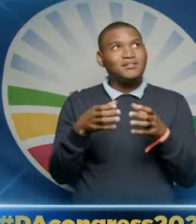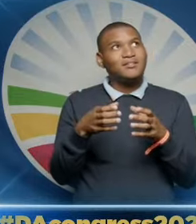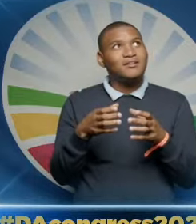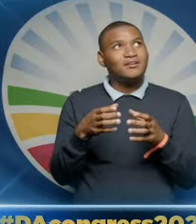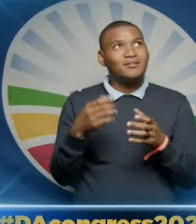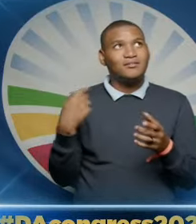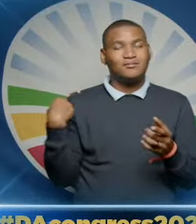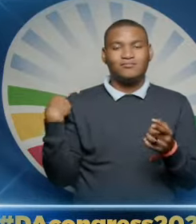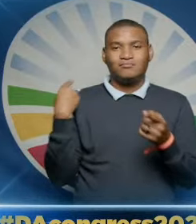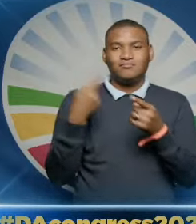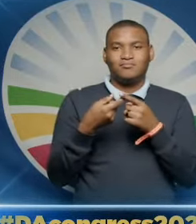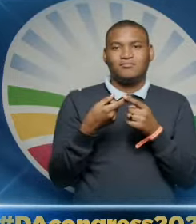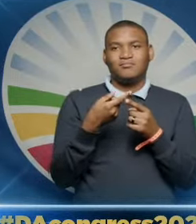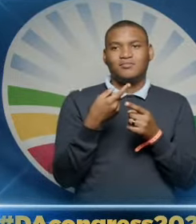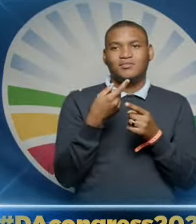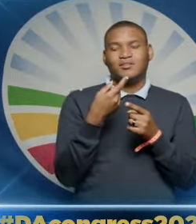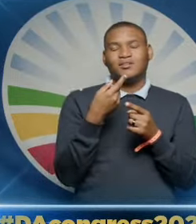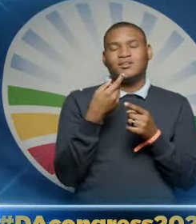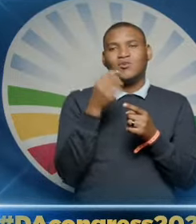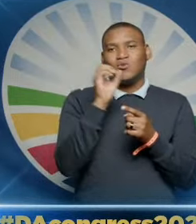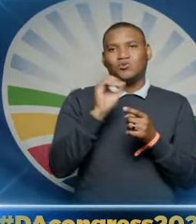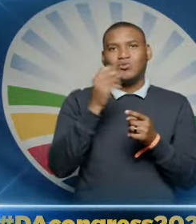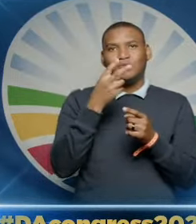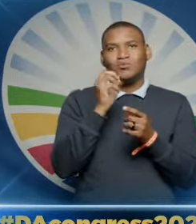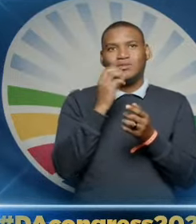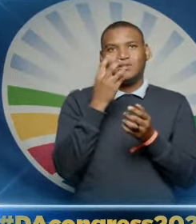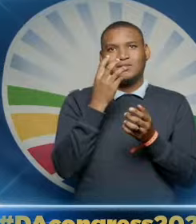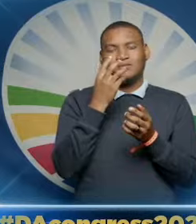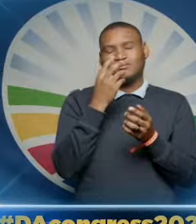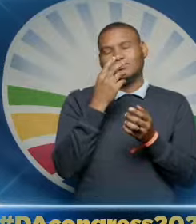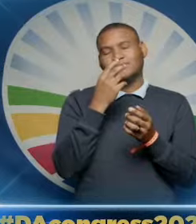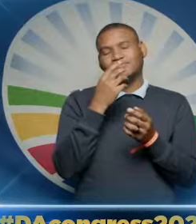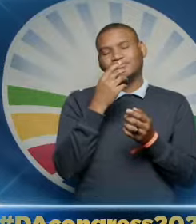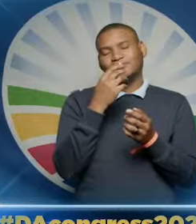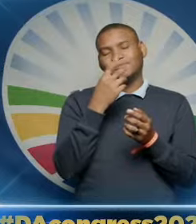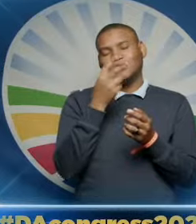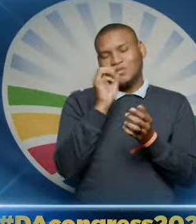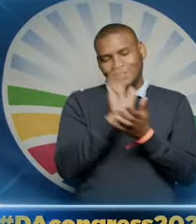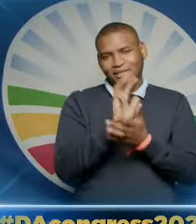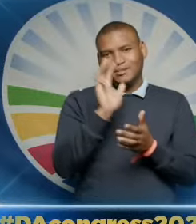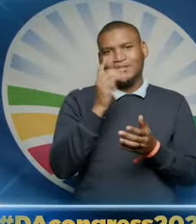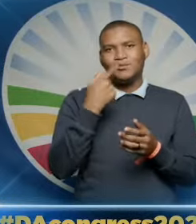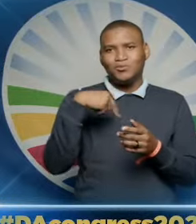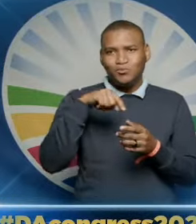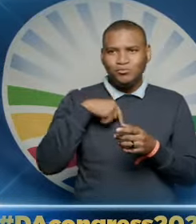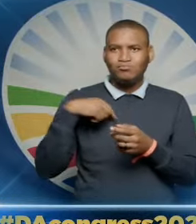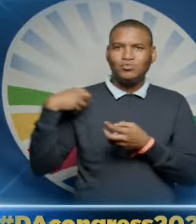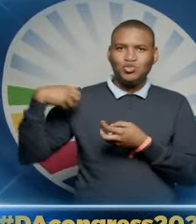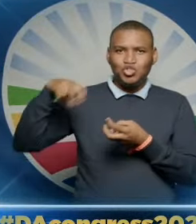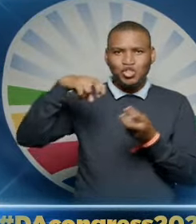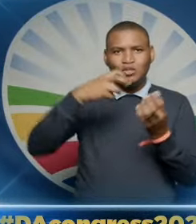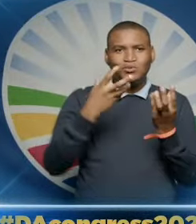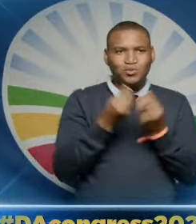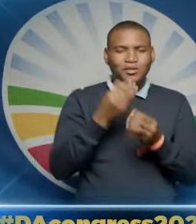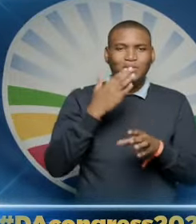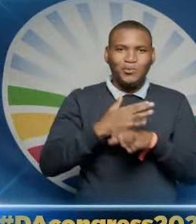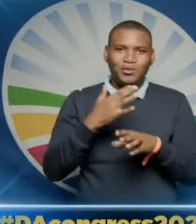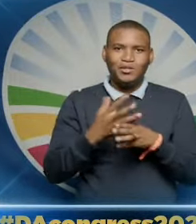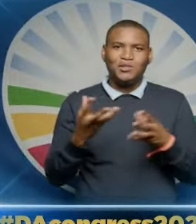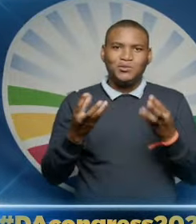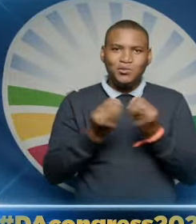Since October 29, we've all been on a journey together. We've been working hard together